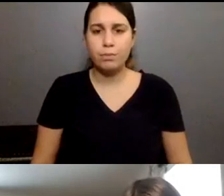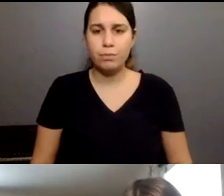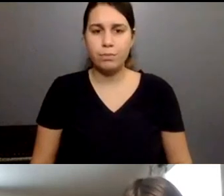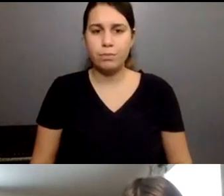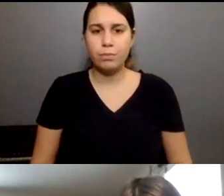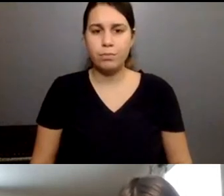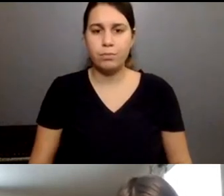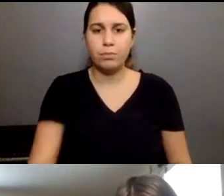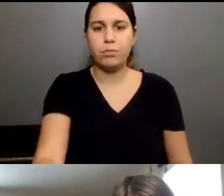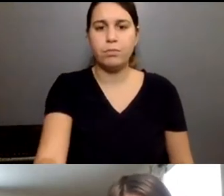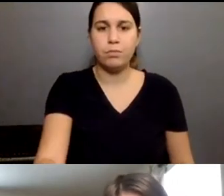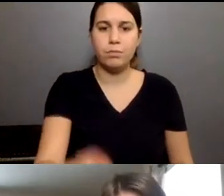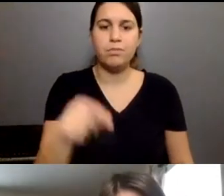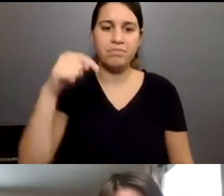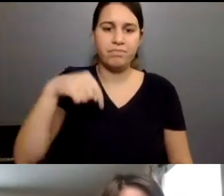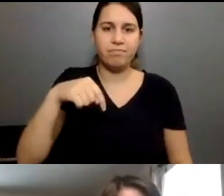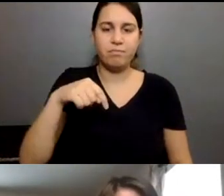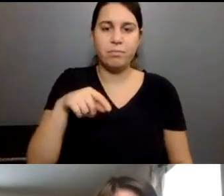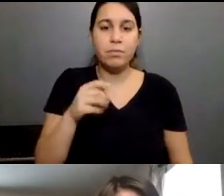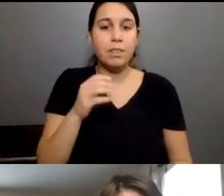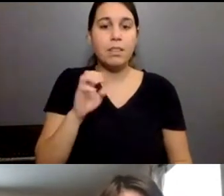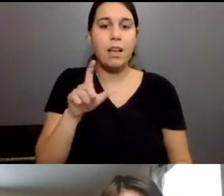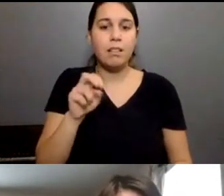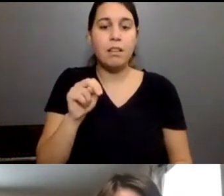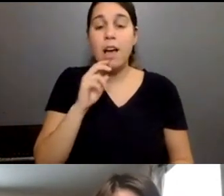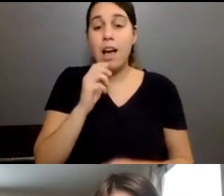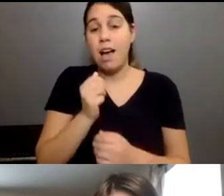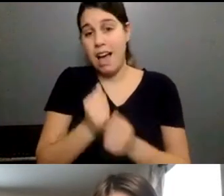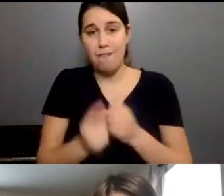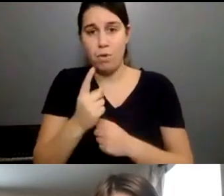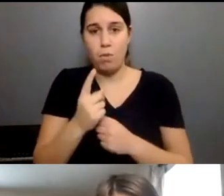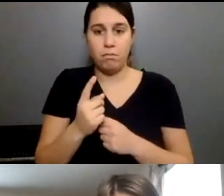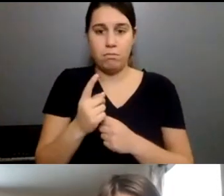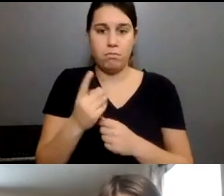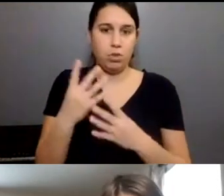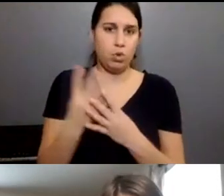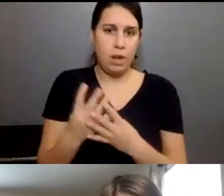Yes, I mean, everybody gets asked that question at every visit.